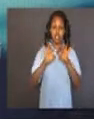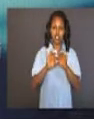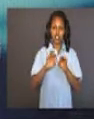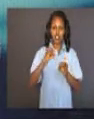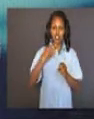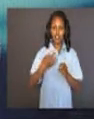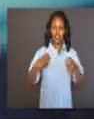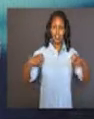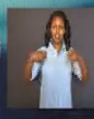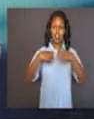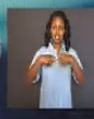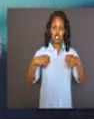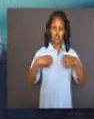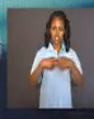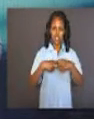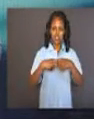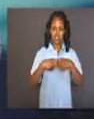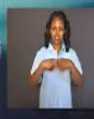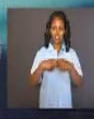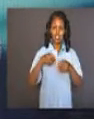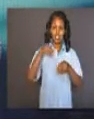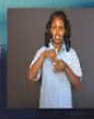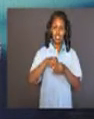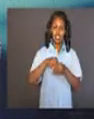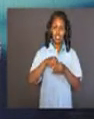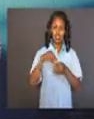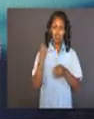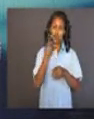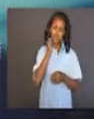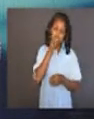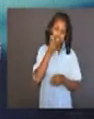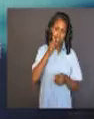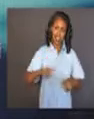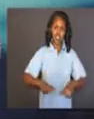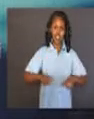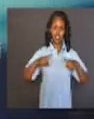of electronics in our daily lives.